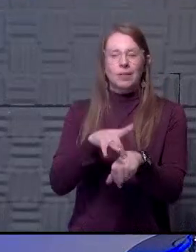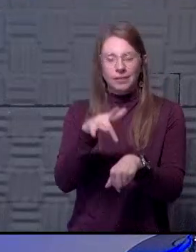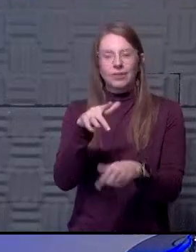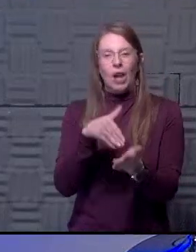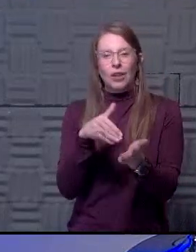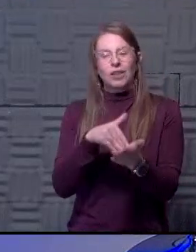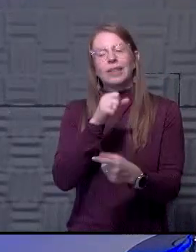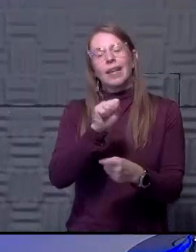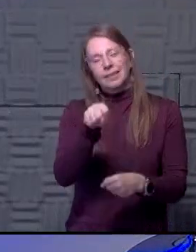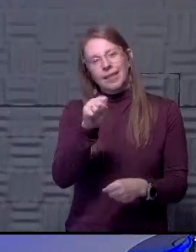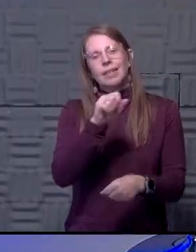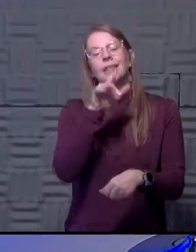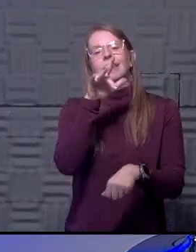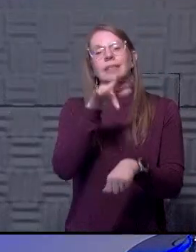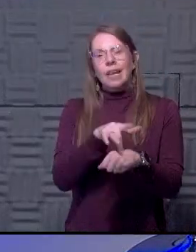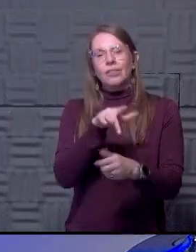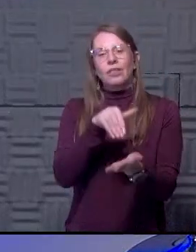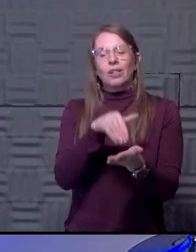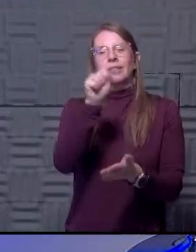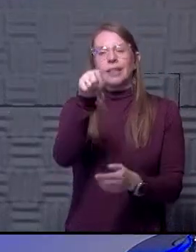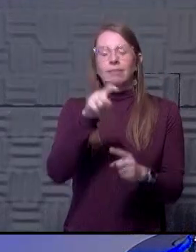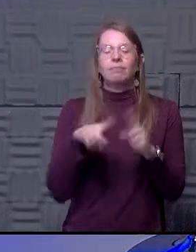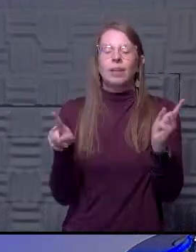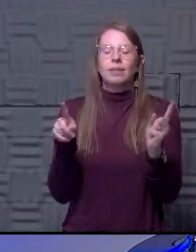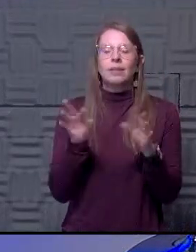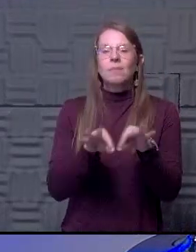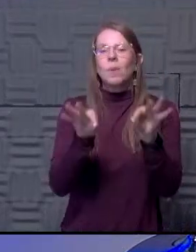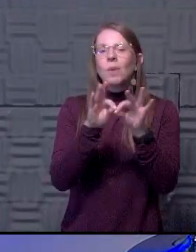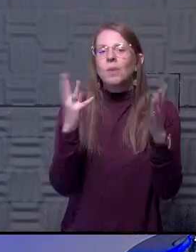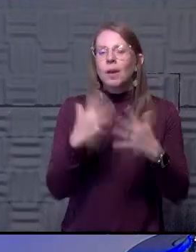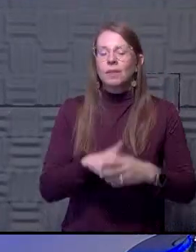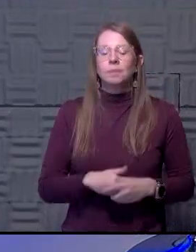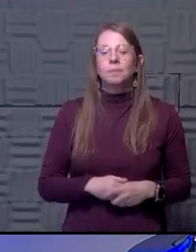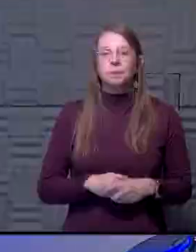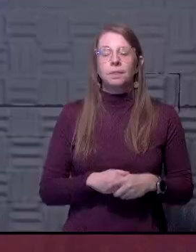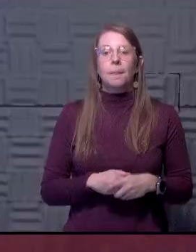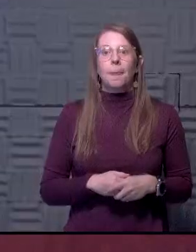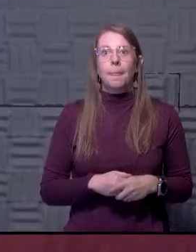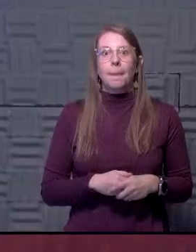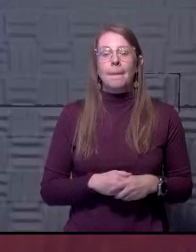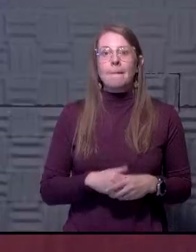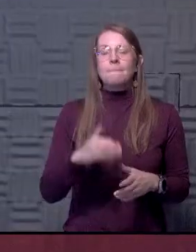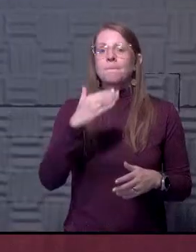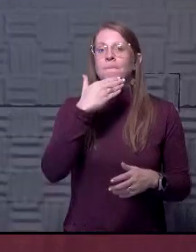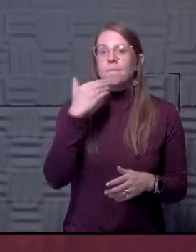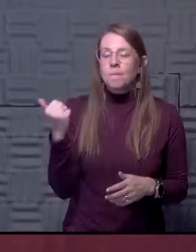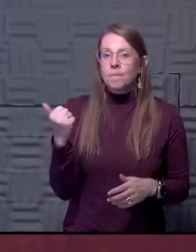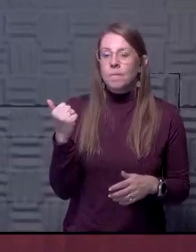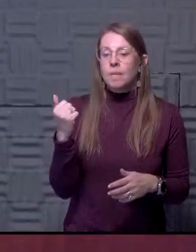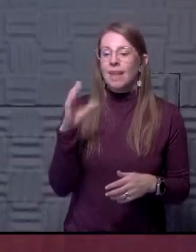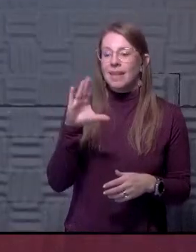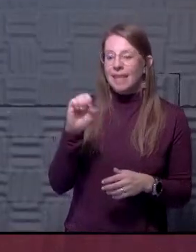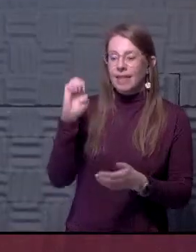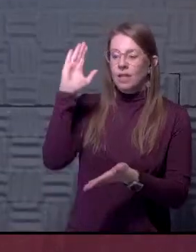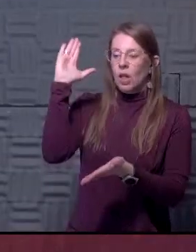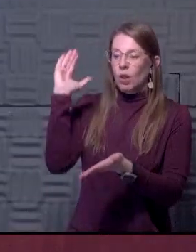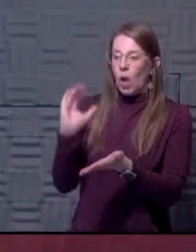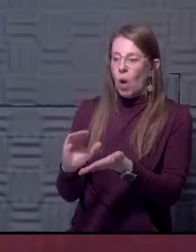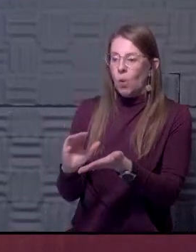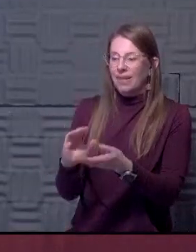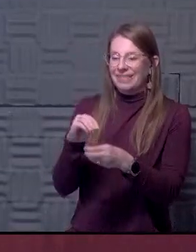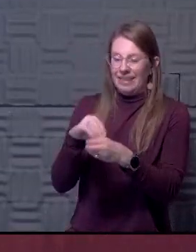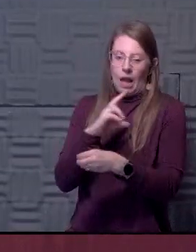doctor, right? Go to the doctor. I think the key is that it's better that cases are lower in